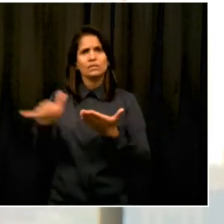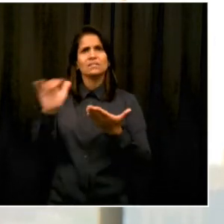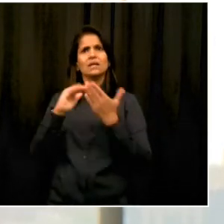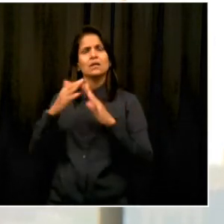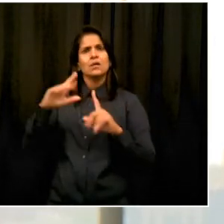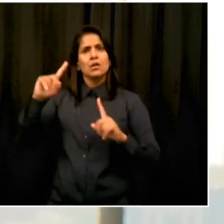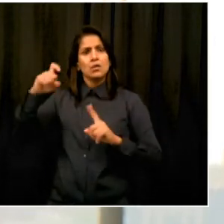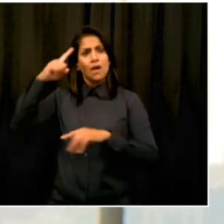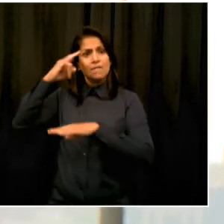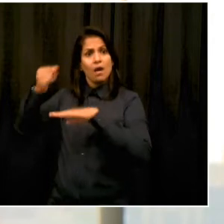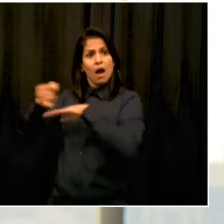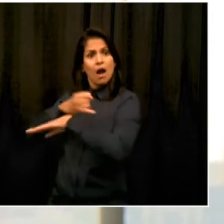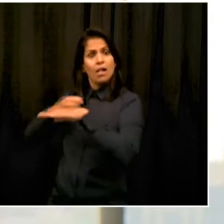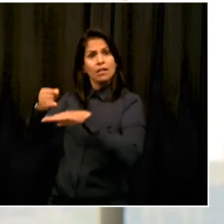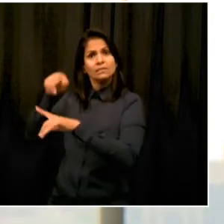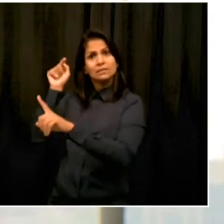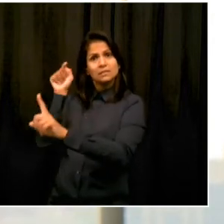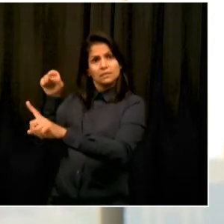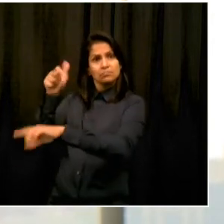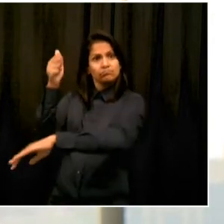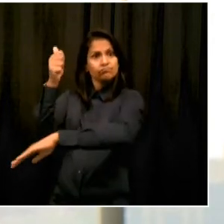We have here in New York City